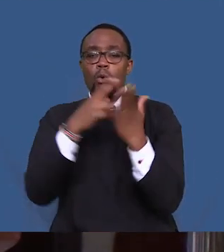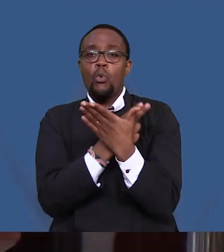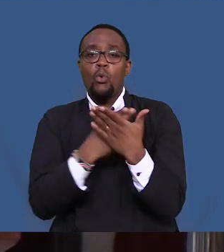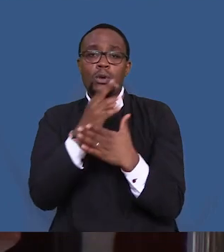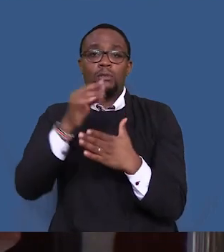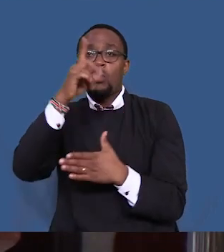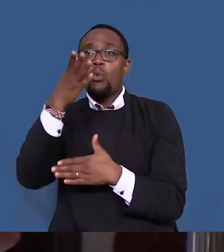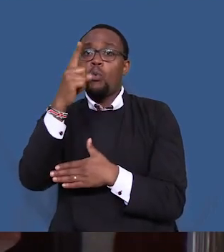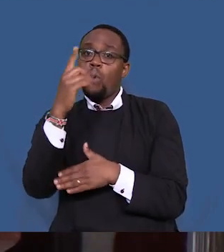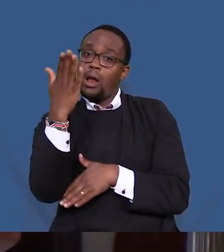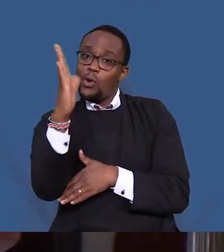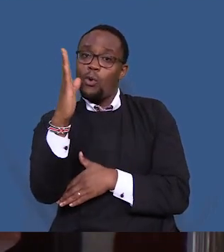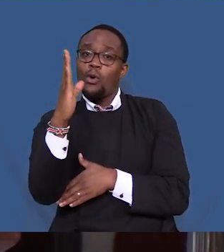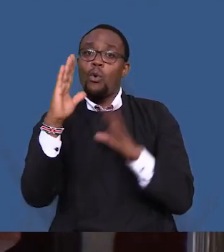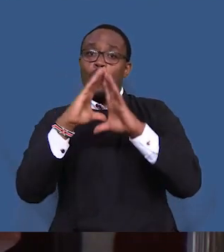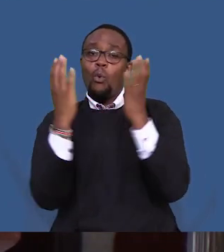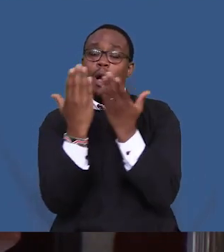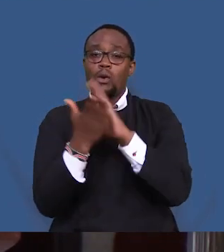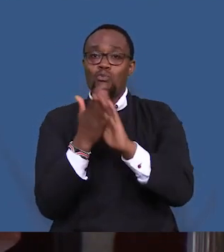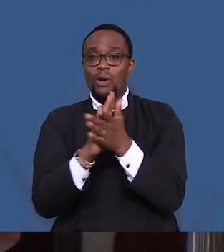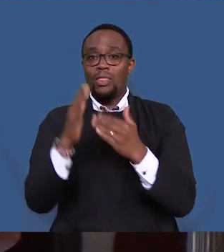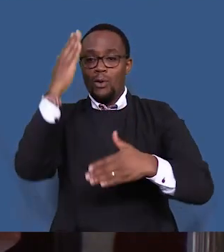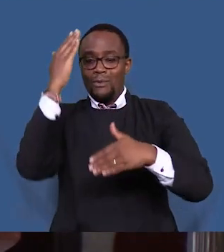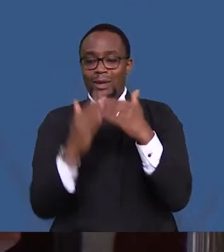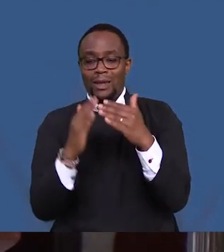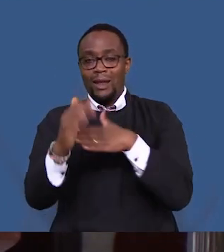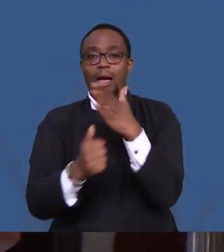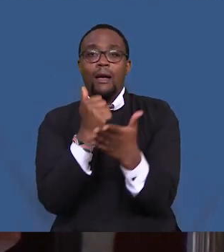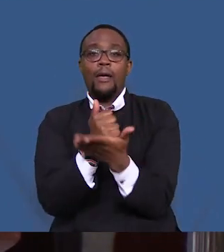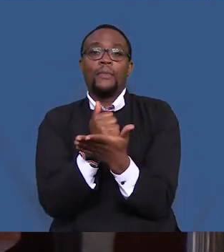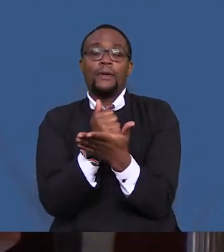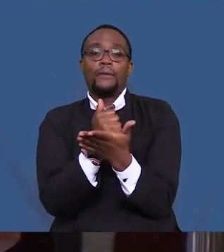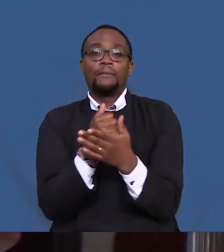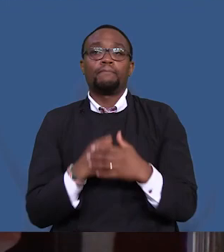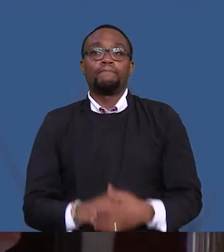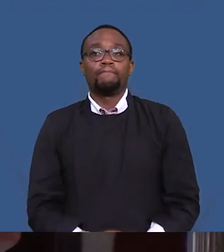Spirit, one God, world without end. Amen.